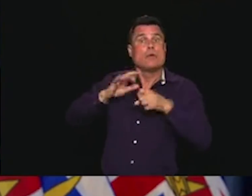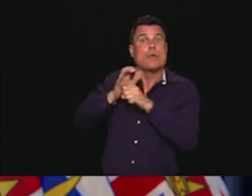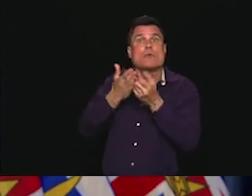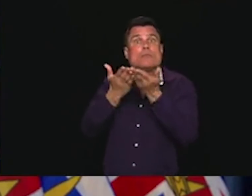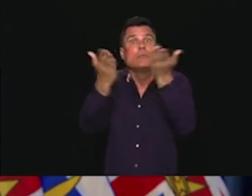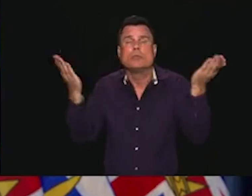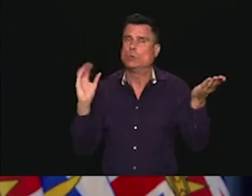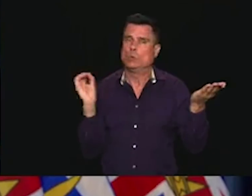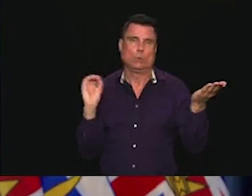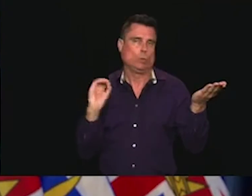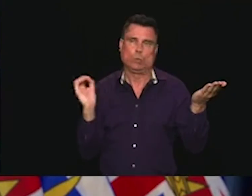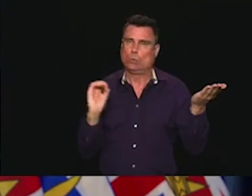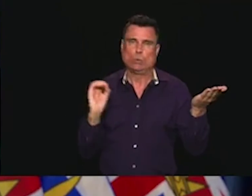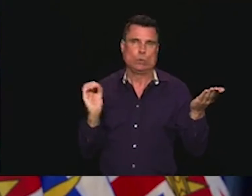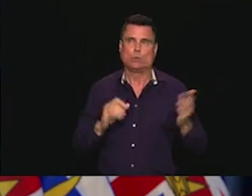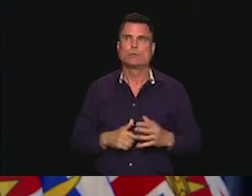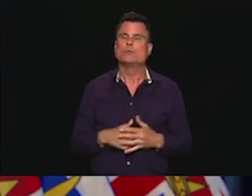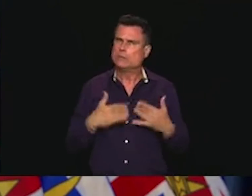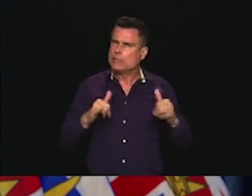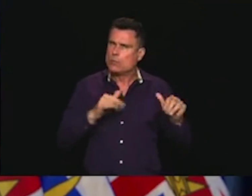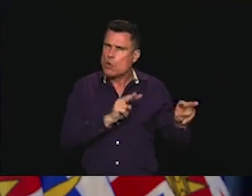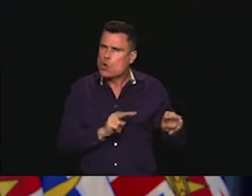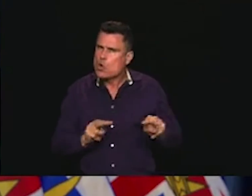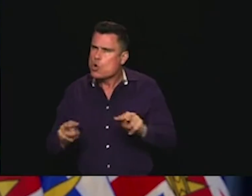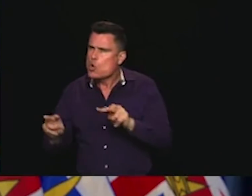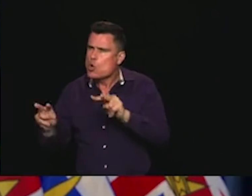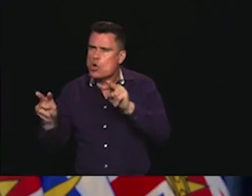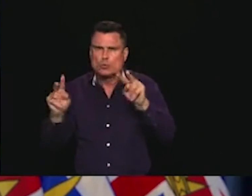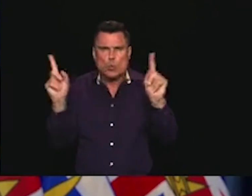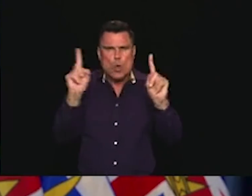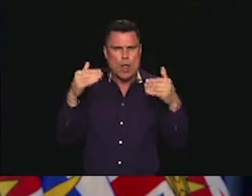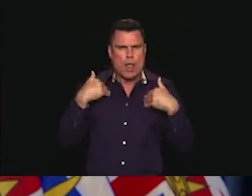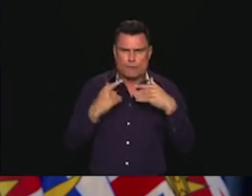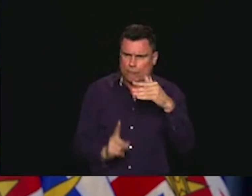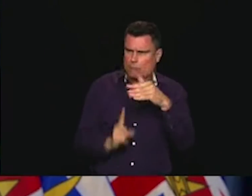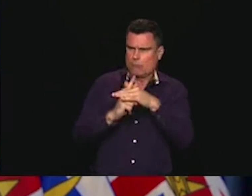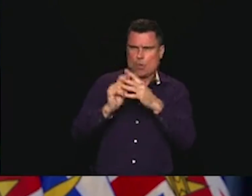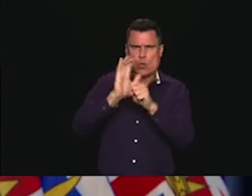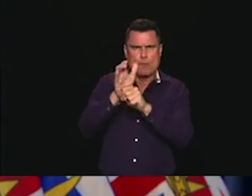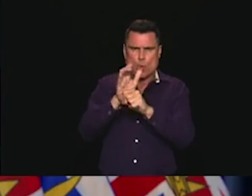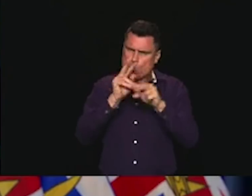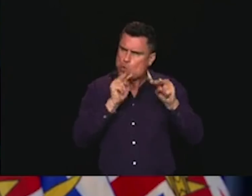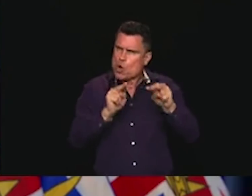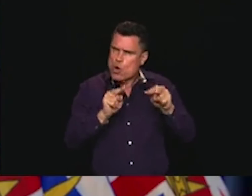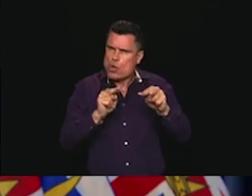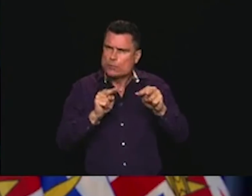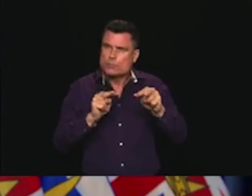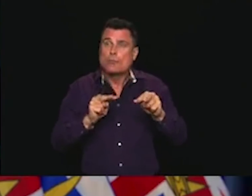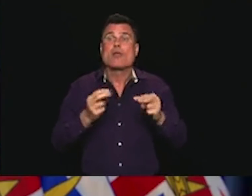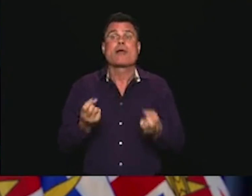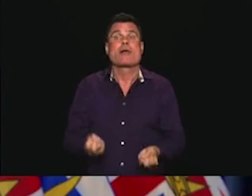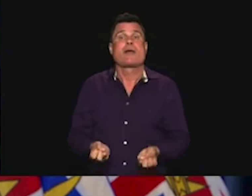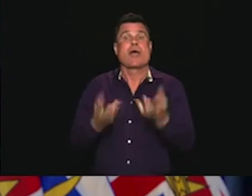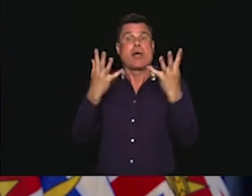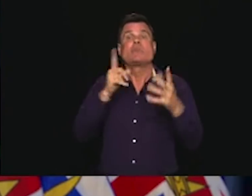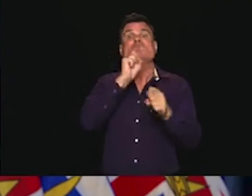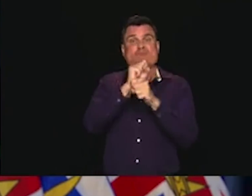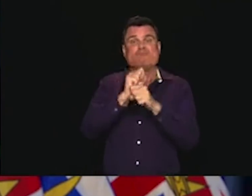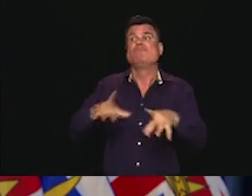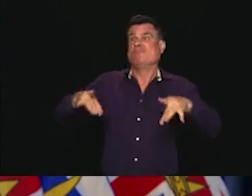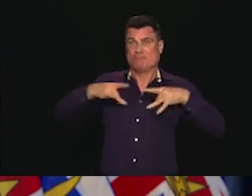5 that are ongoing in our acute care system. There are no new outbreaks, and we have only one additional case in